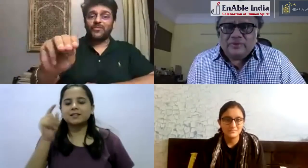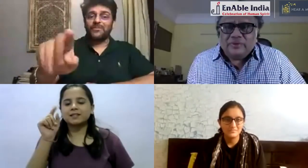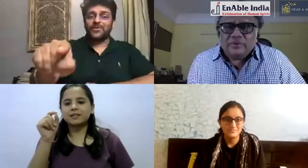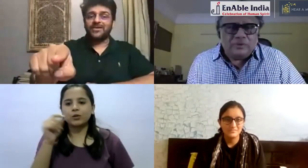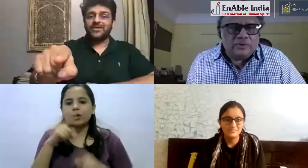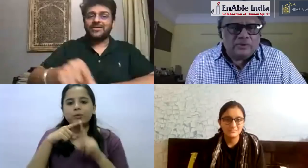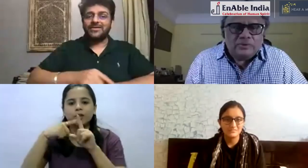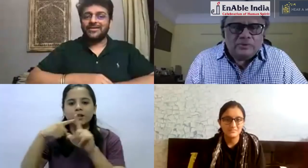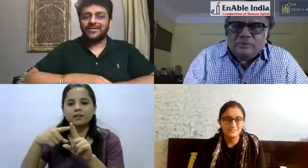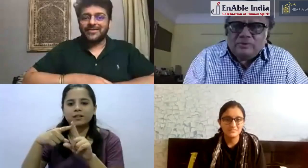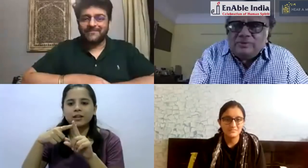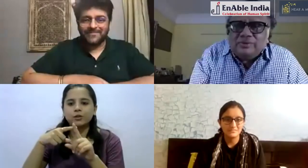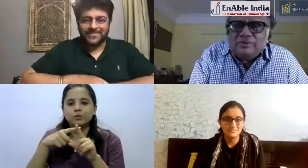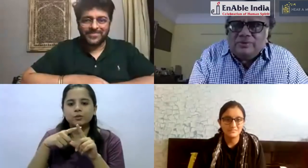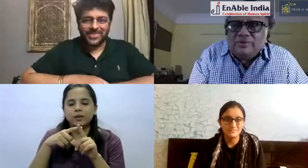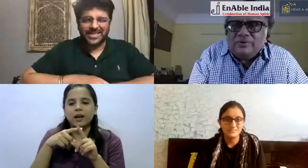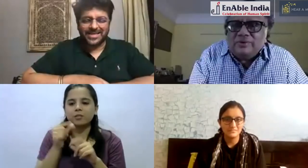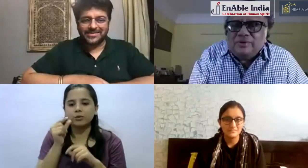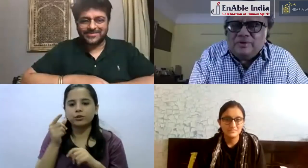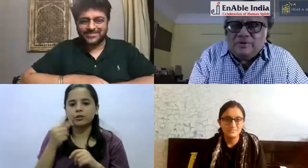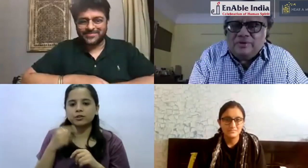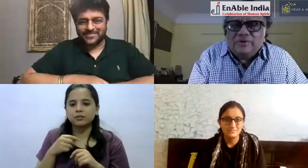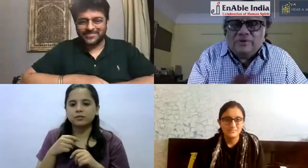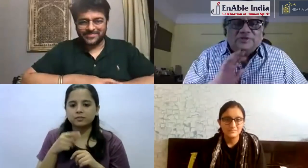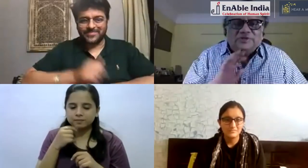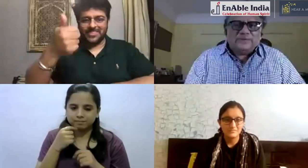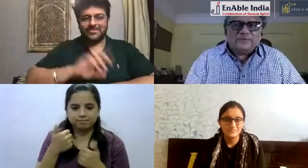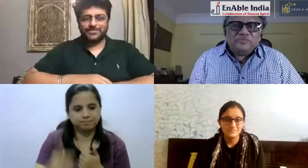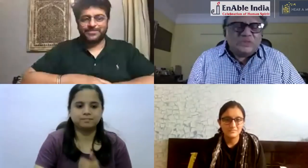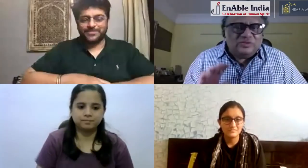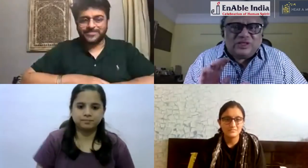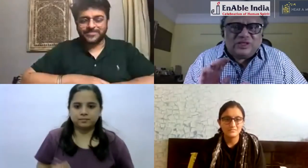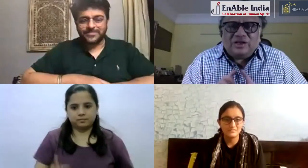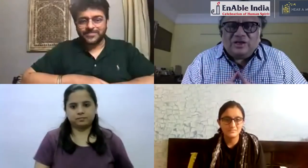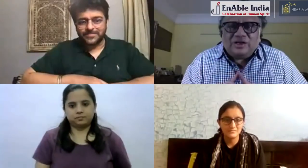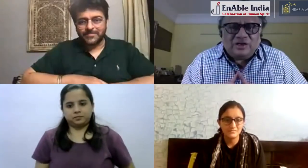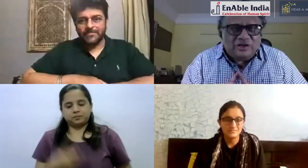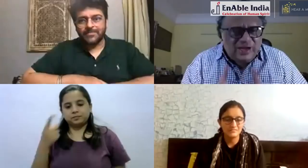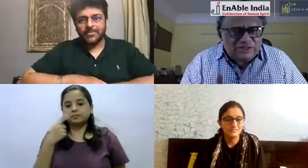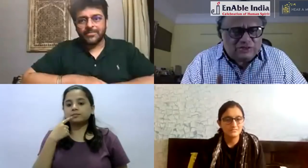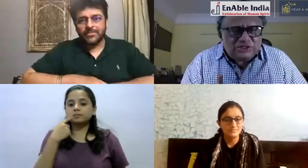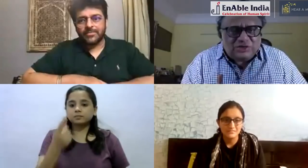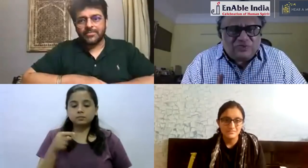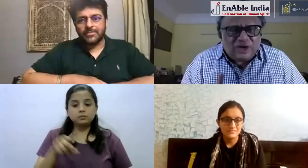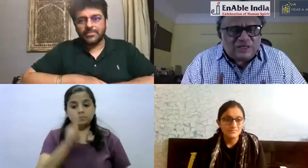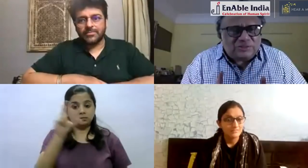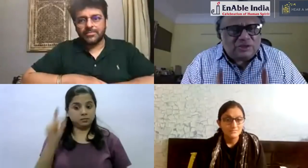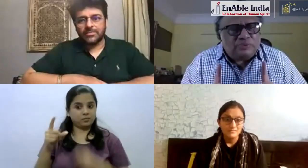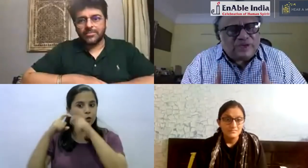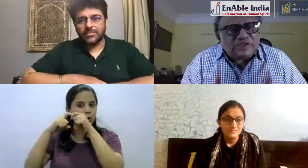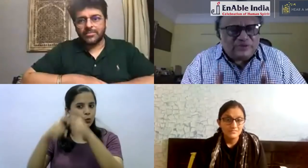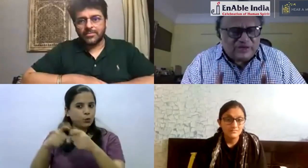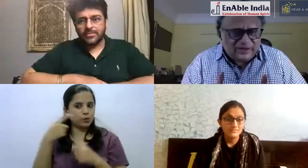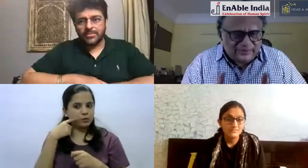Just, sir, you are muted. Can you, unmute yourself? The next question was